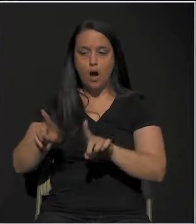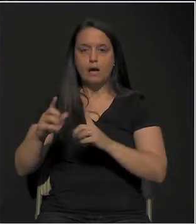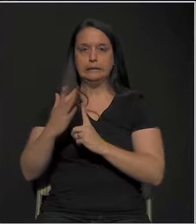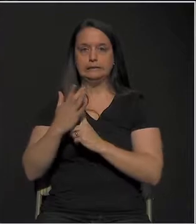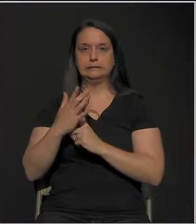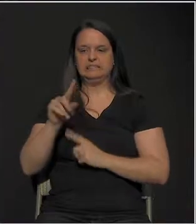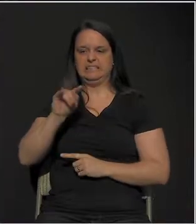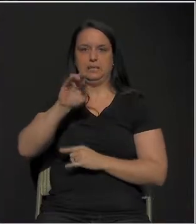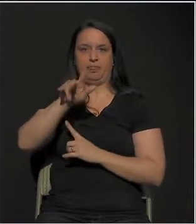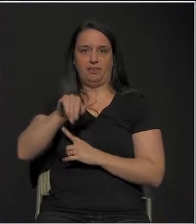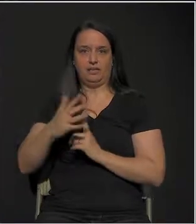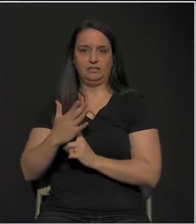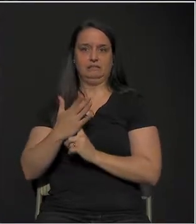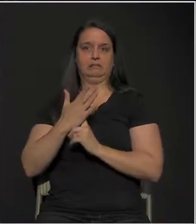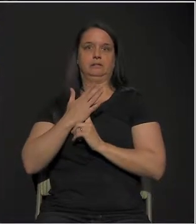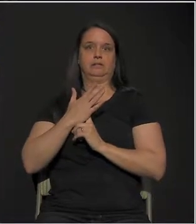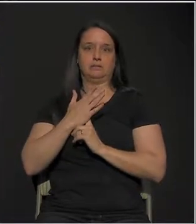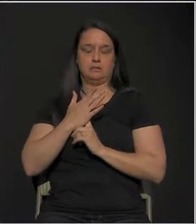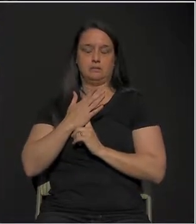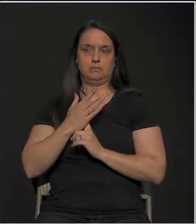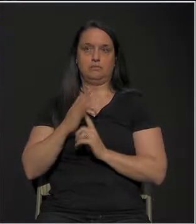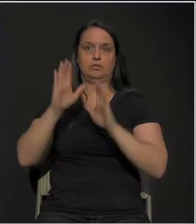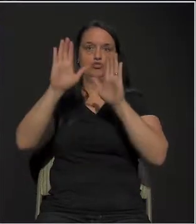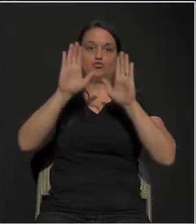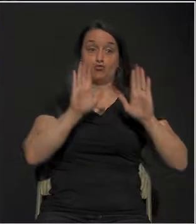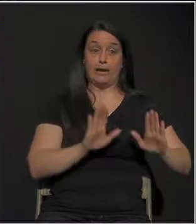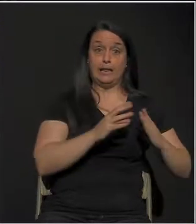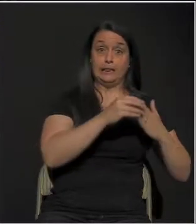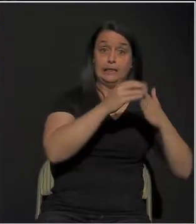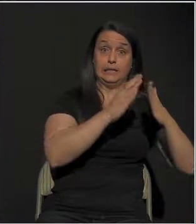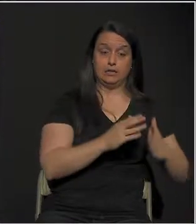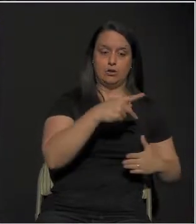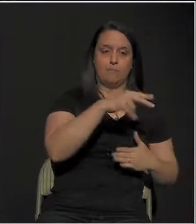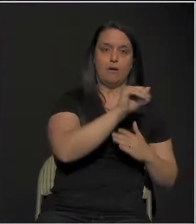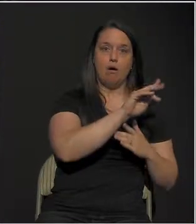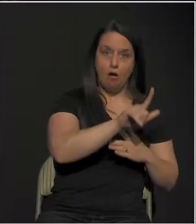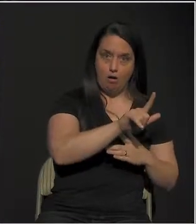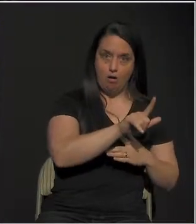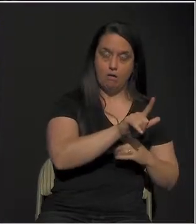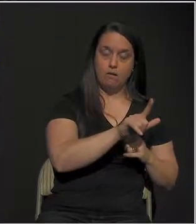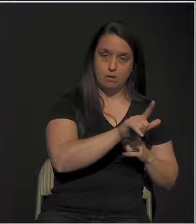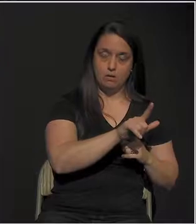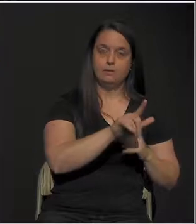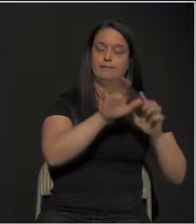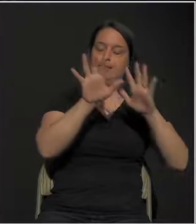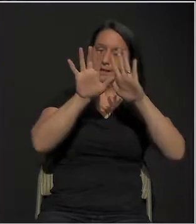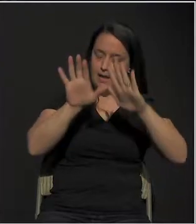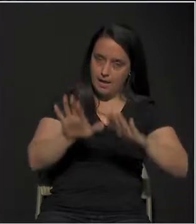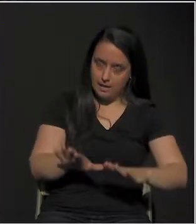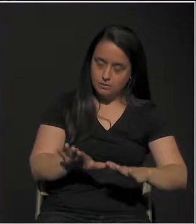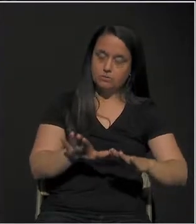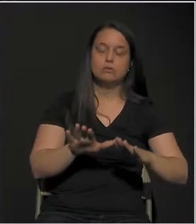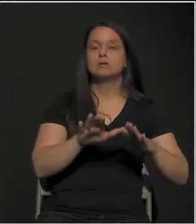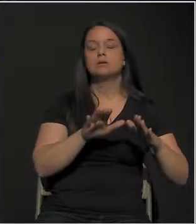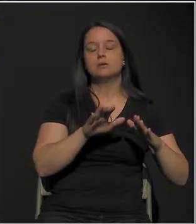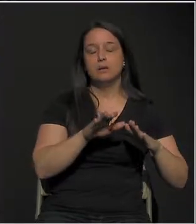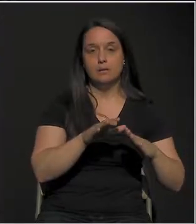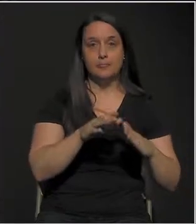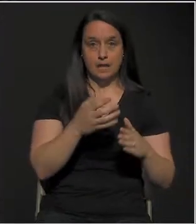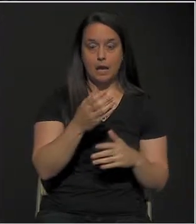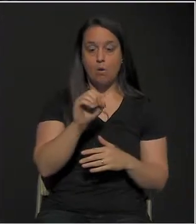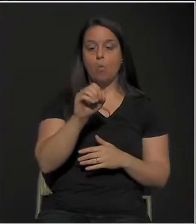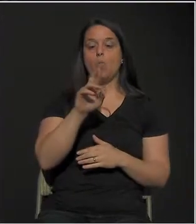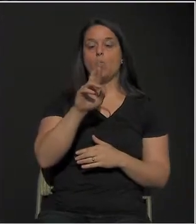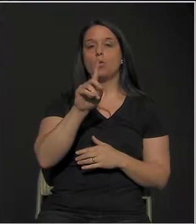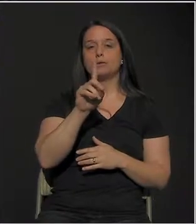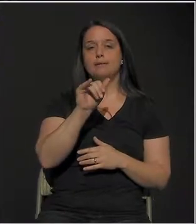is intimidated by that, this great leader, Paul, who had commissioned him and who had laid hands on him and which was, he ordained